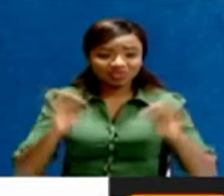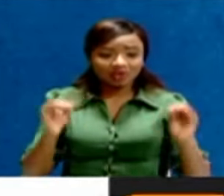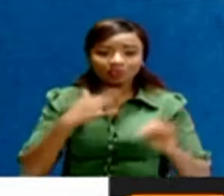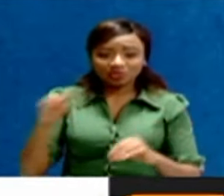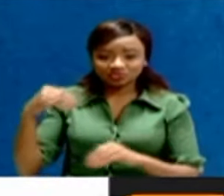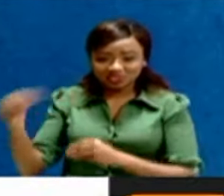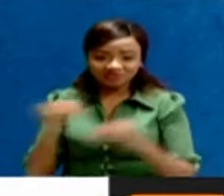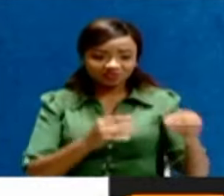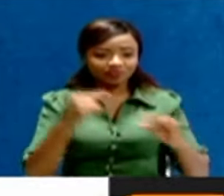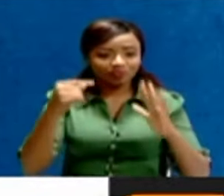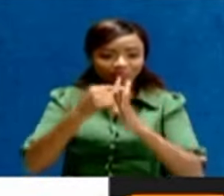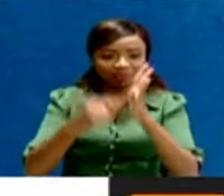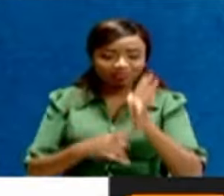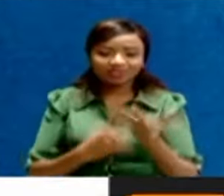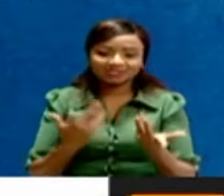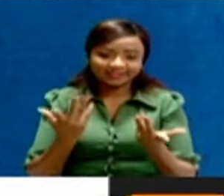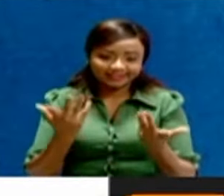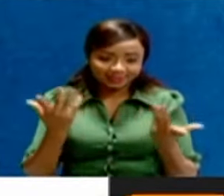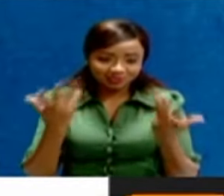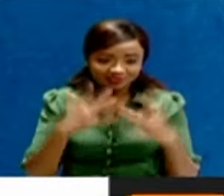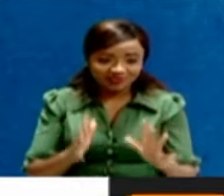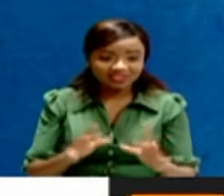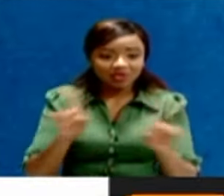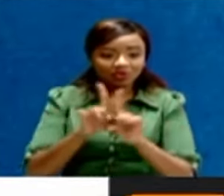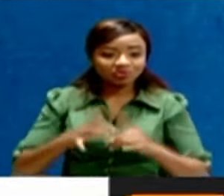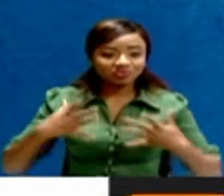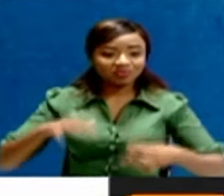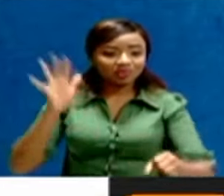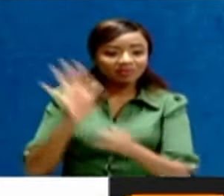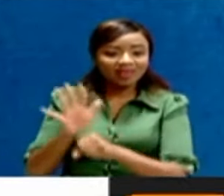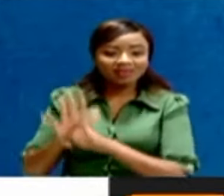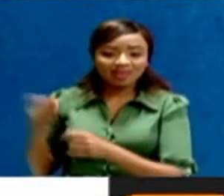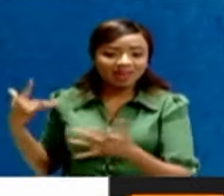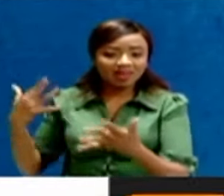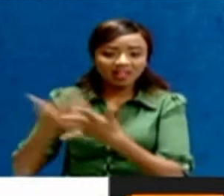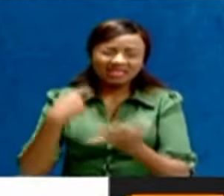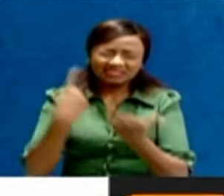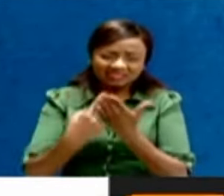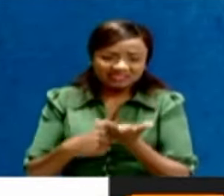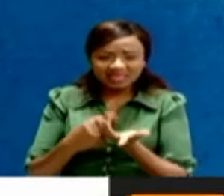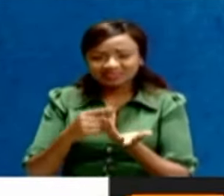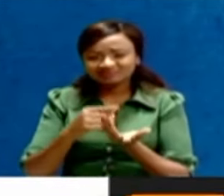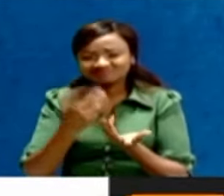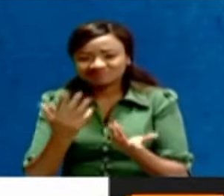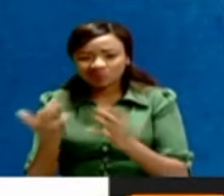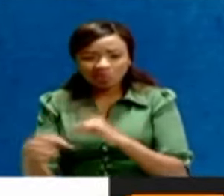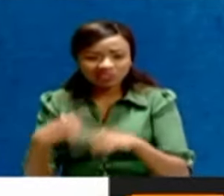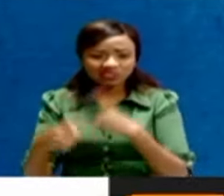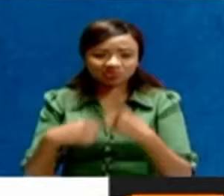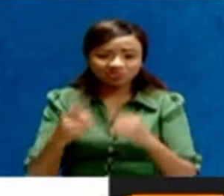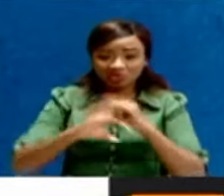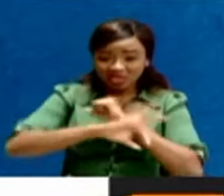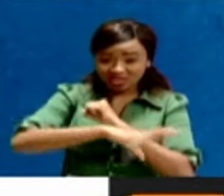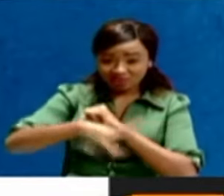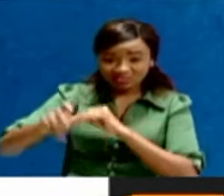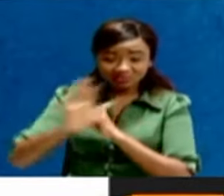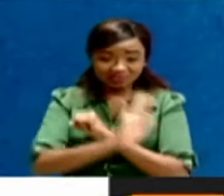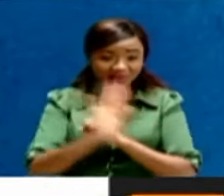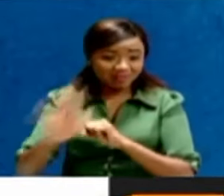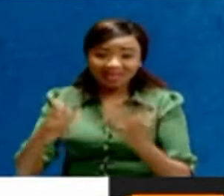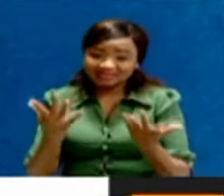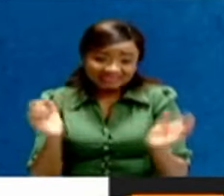each a parting shot. And many would ask this. Even as Senate goes back and forth on the best formula, counties are not able to